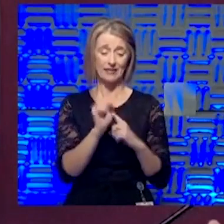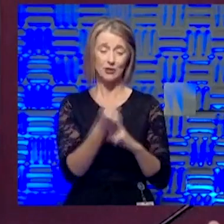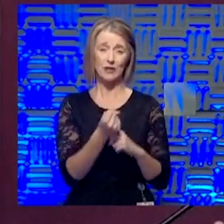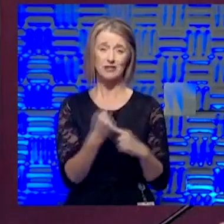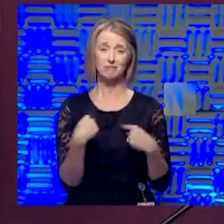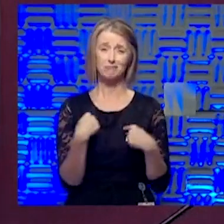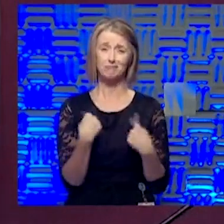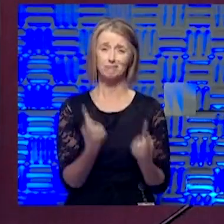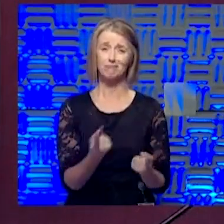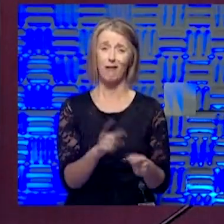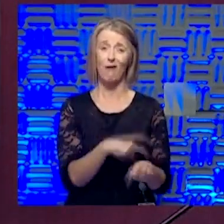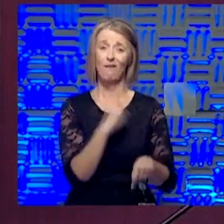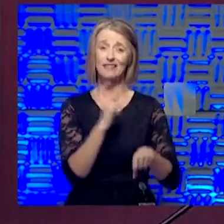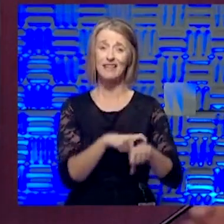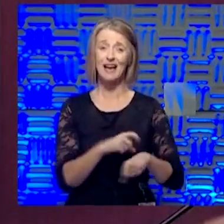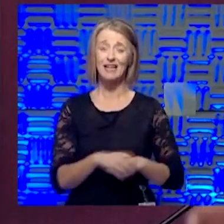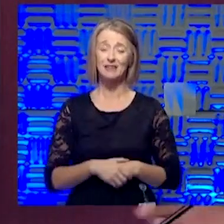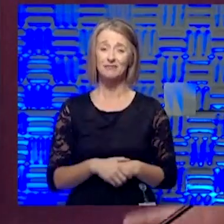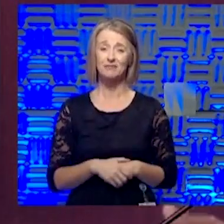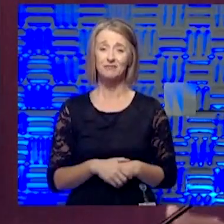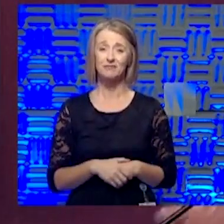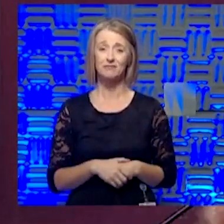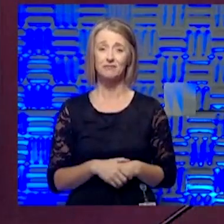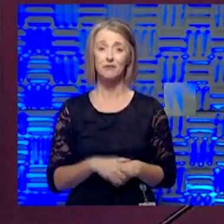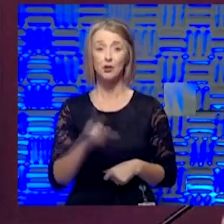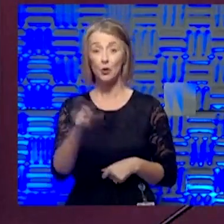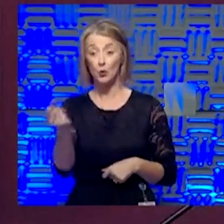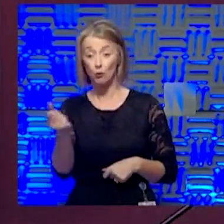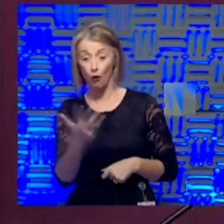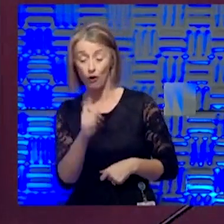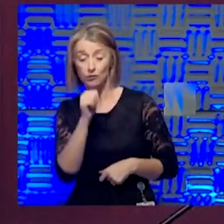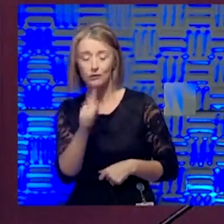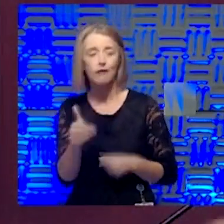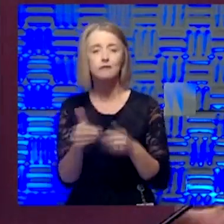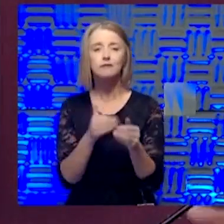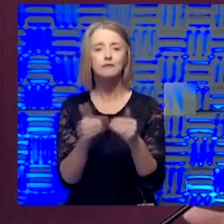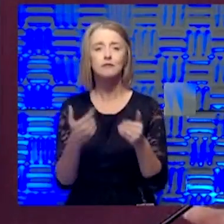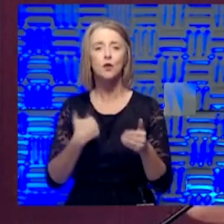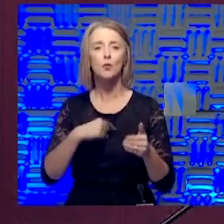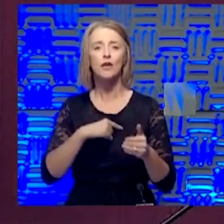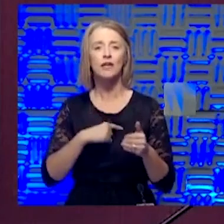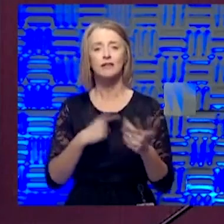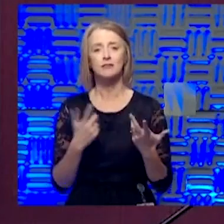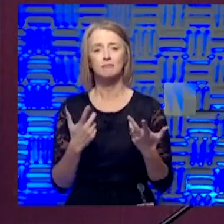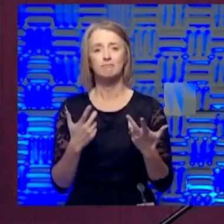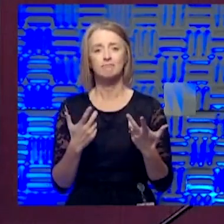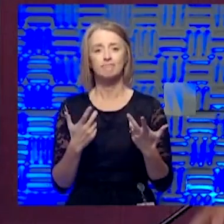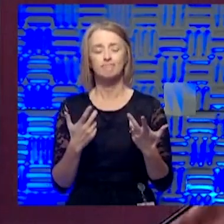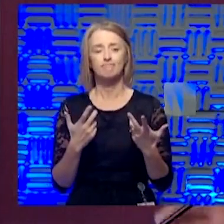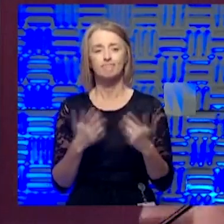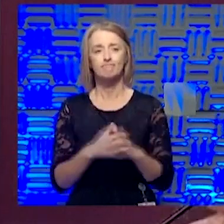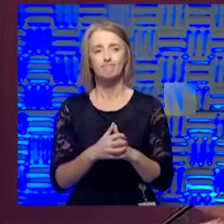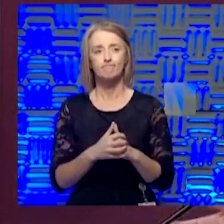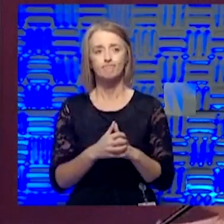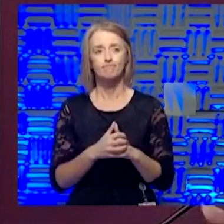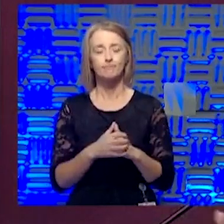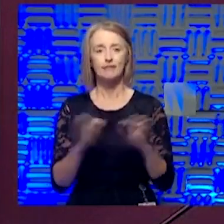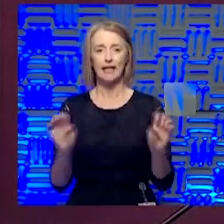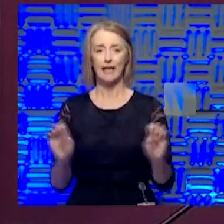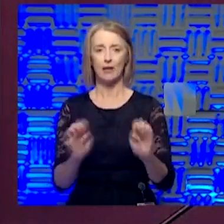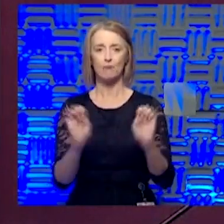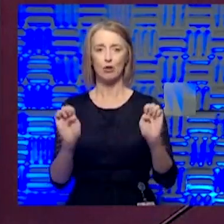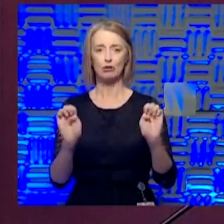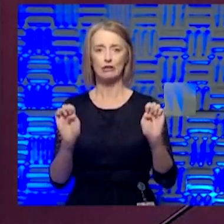for a long time. Whether you caused it or not, we are in a state of pretty much